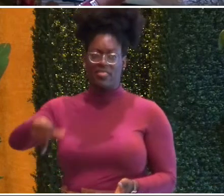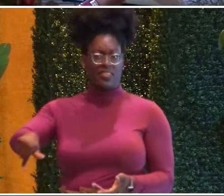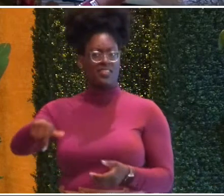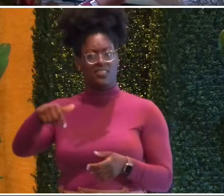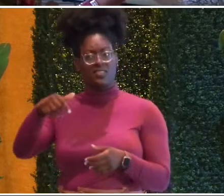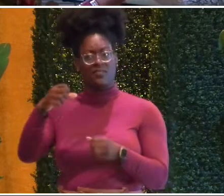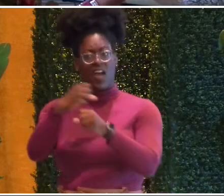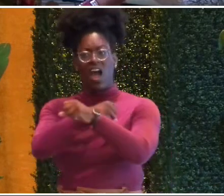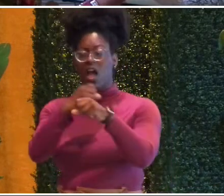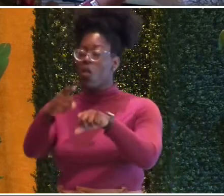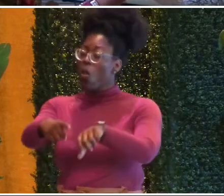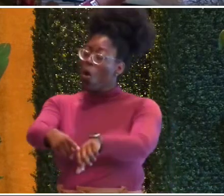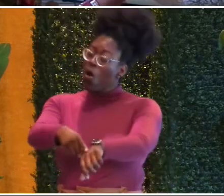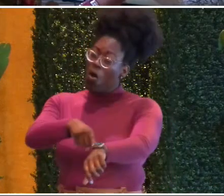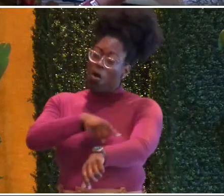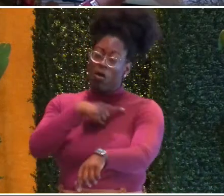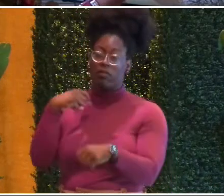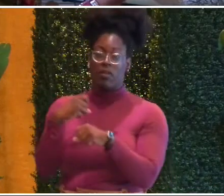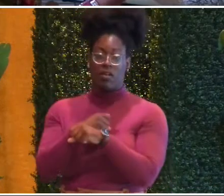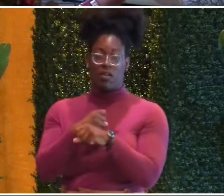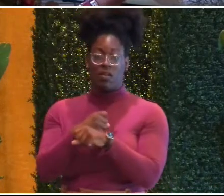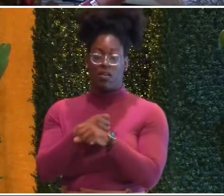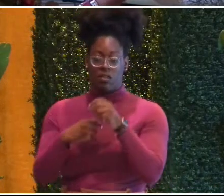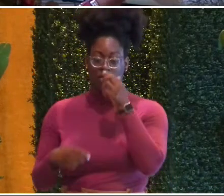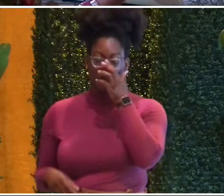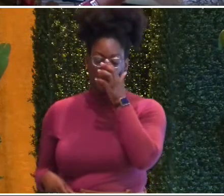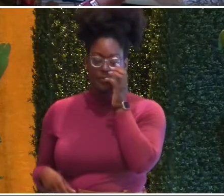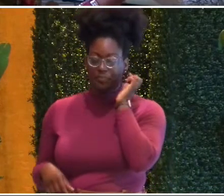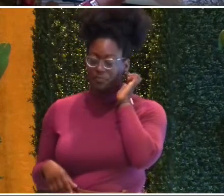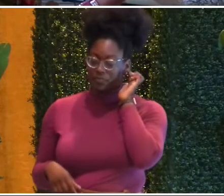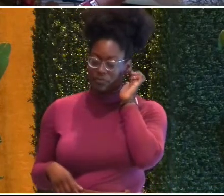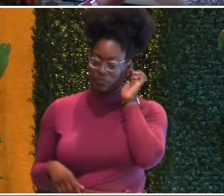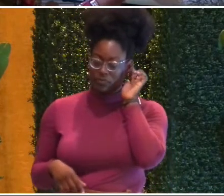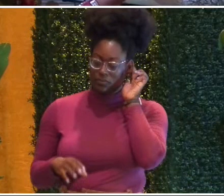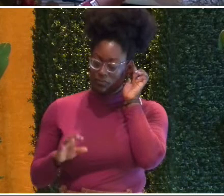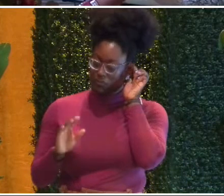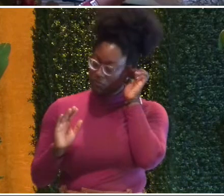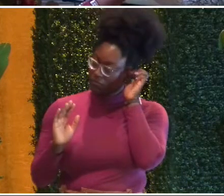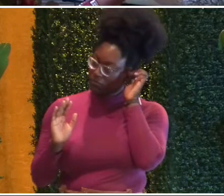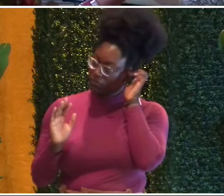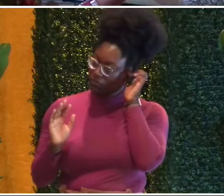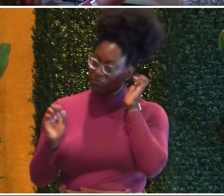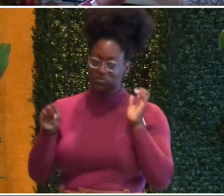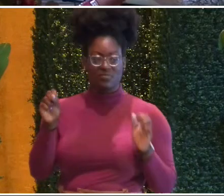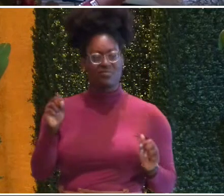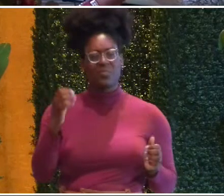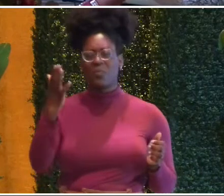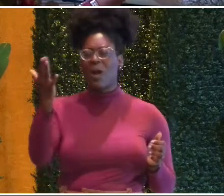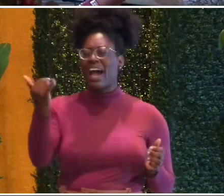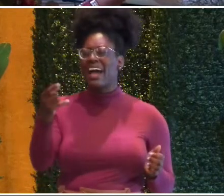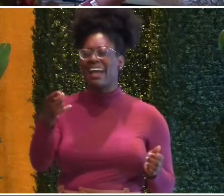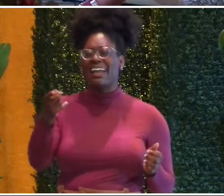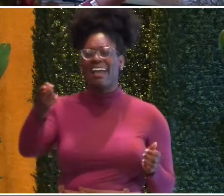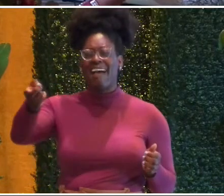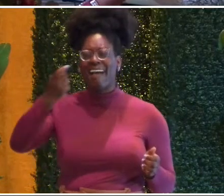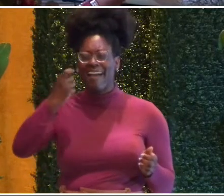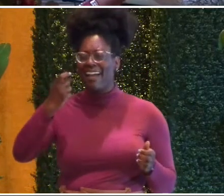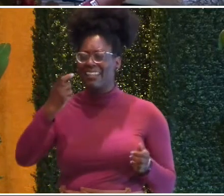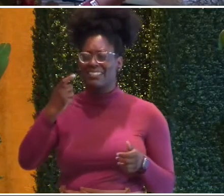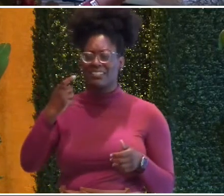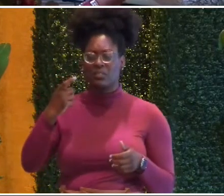disabled, queer, trans people. Yeah, why would you ask us this question? Like, I feel like,